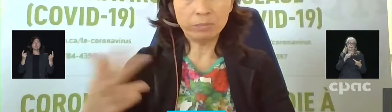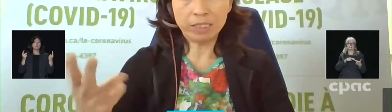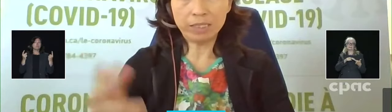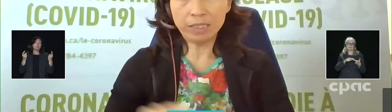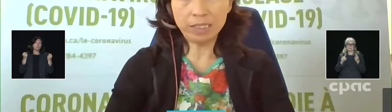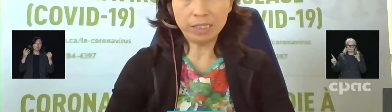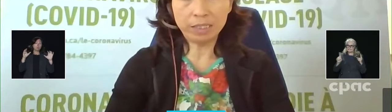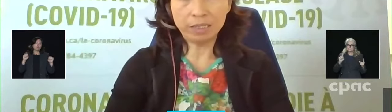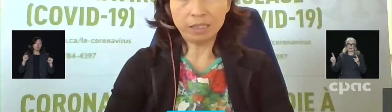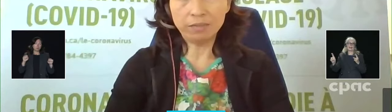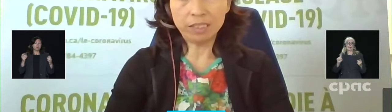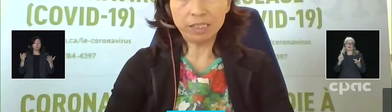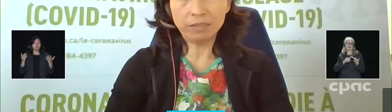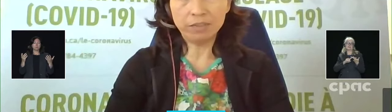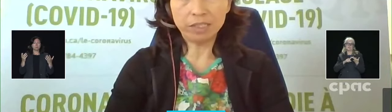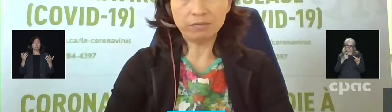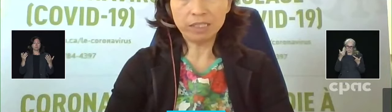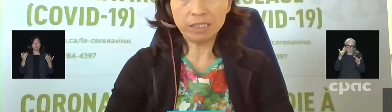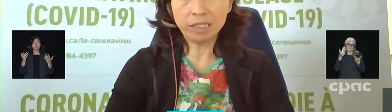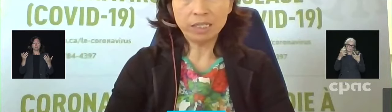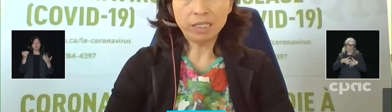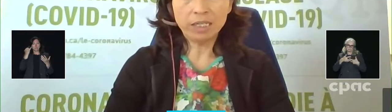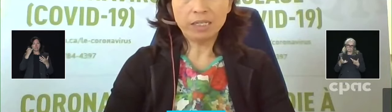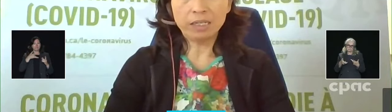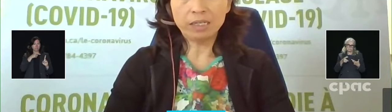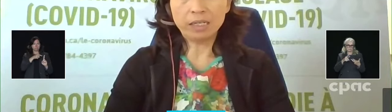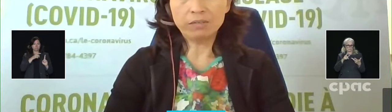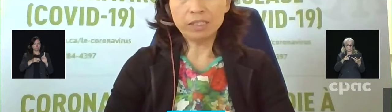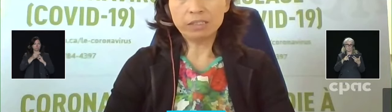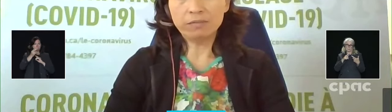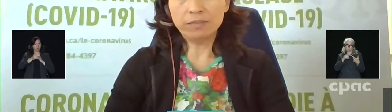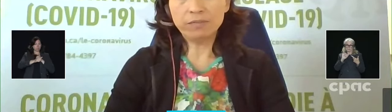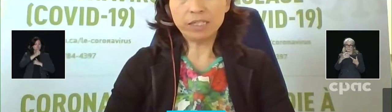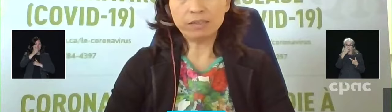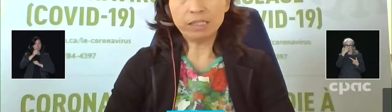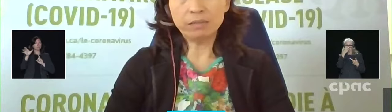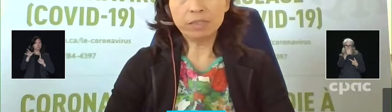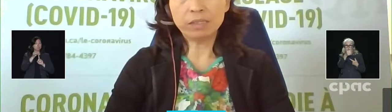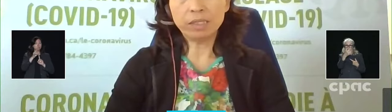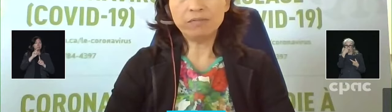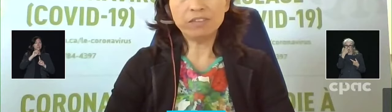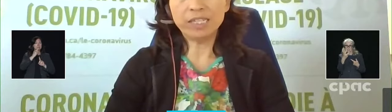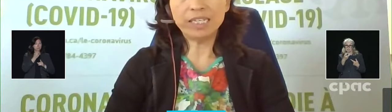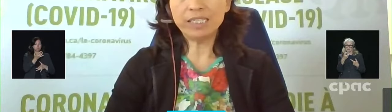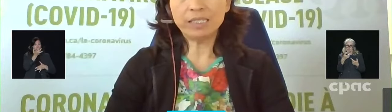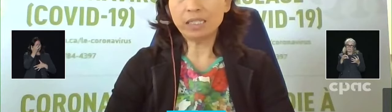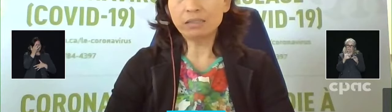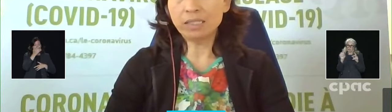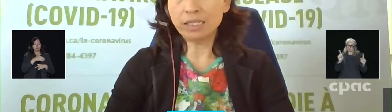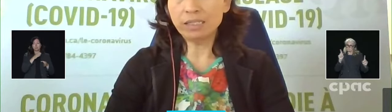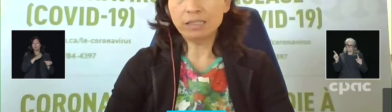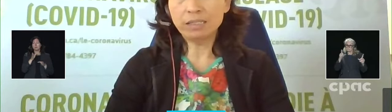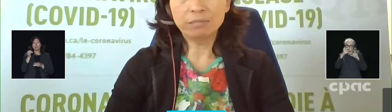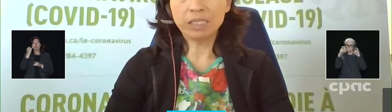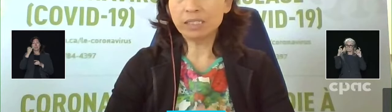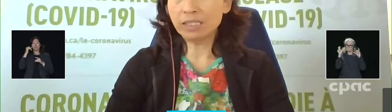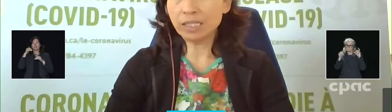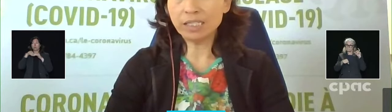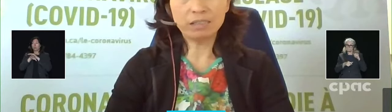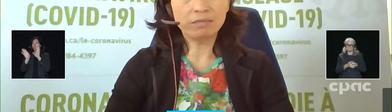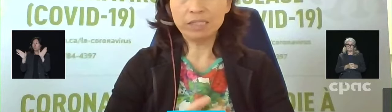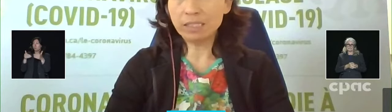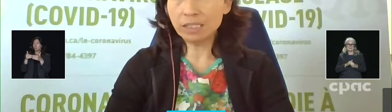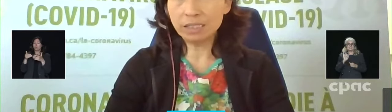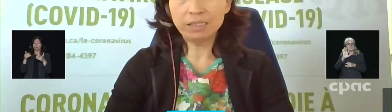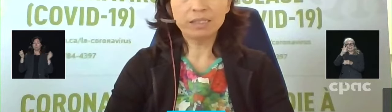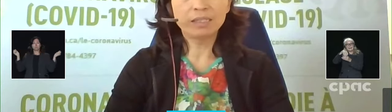as possible, particularly, obviously, if you're at risk, high risk of severe outcomes. If you're any enclosed setting, bigger